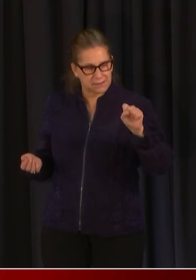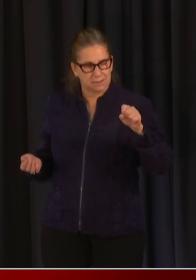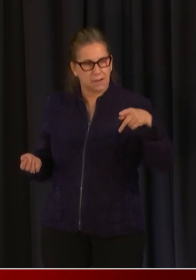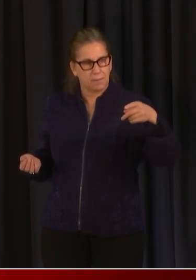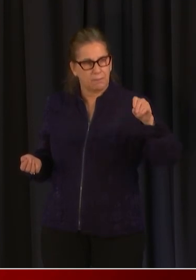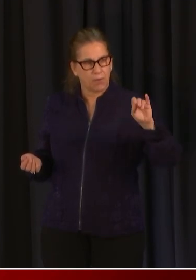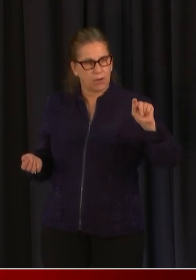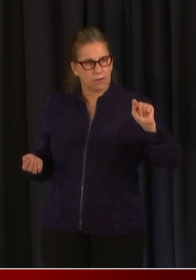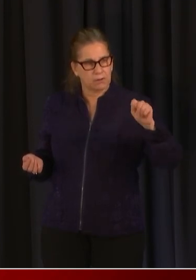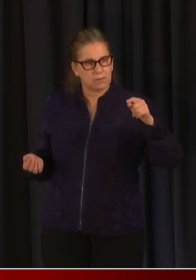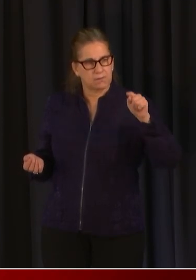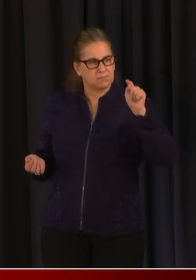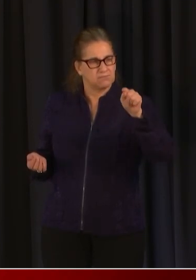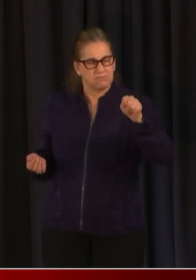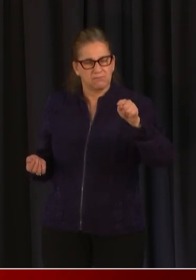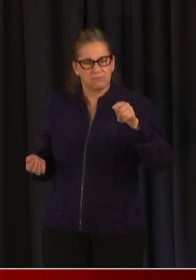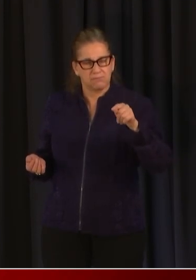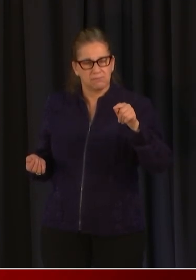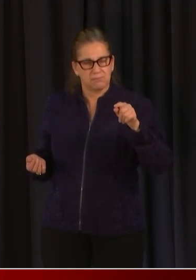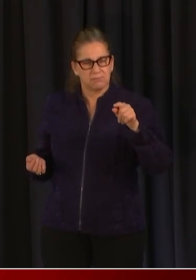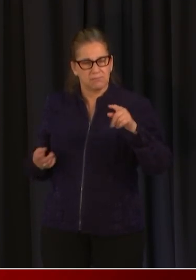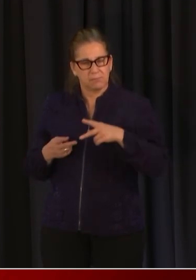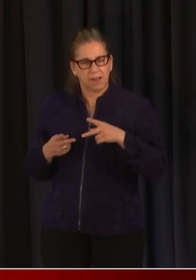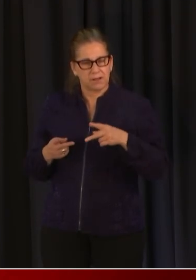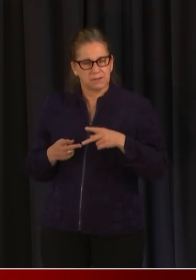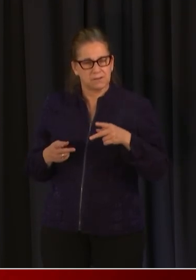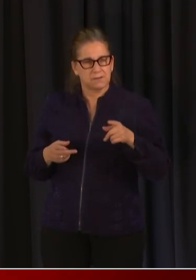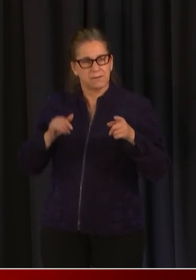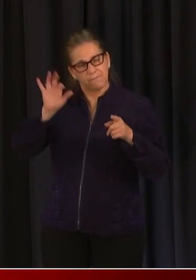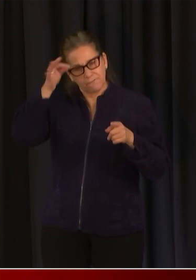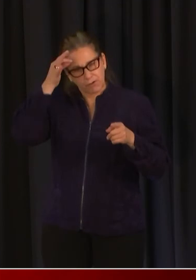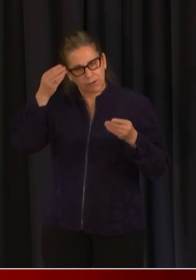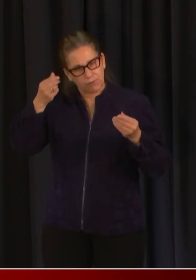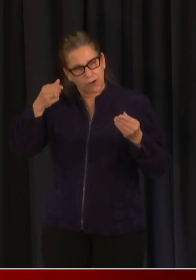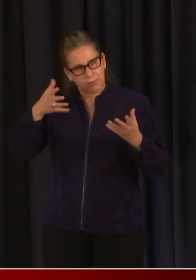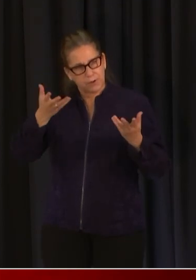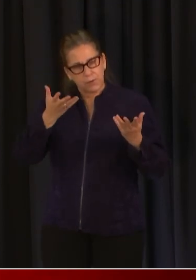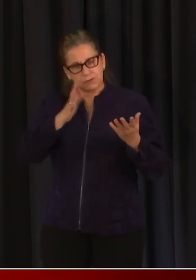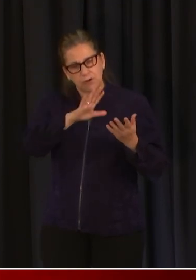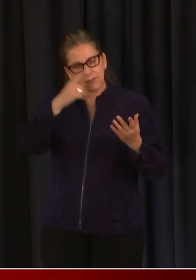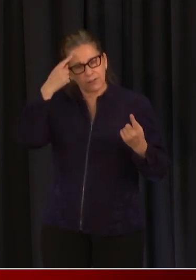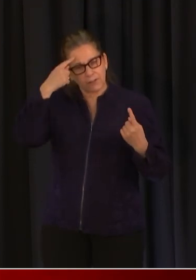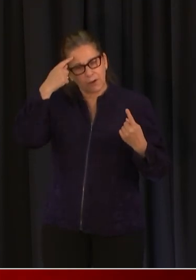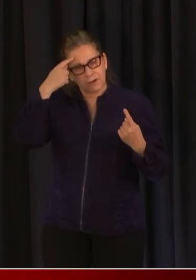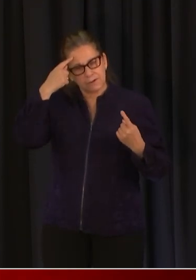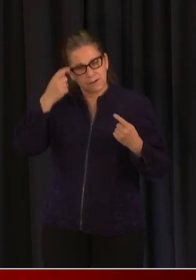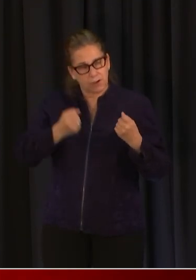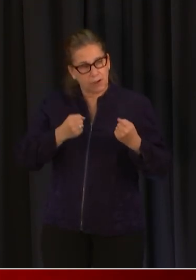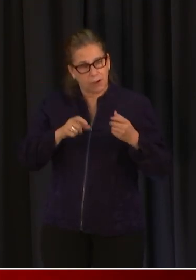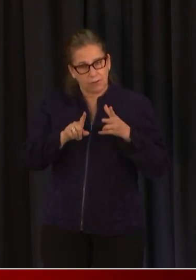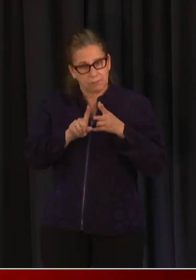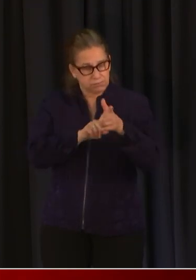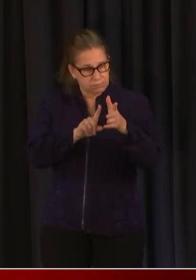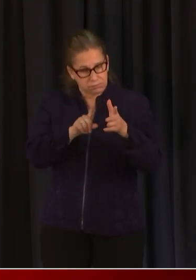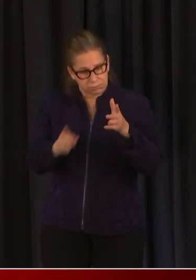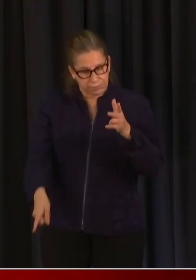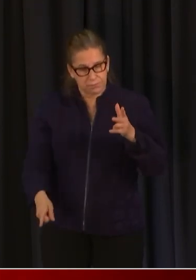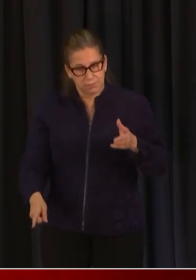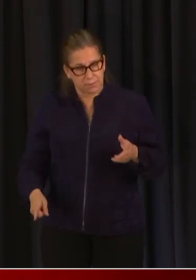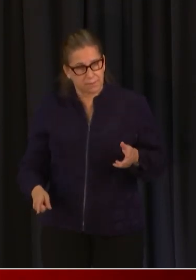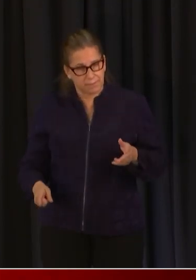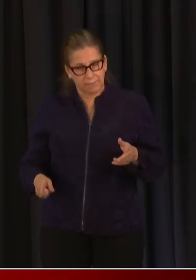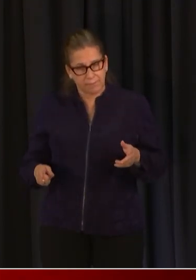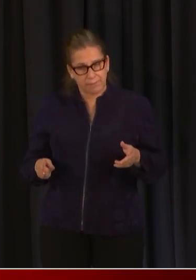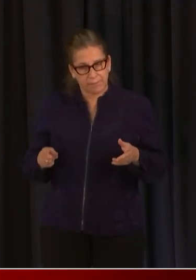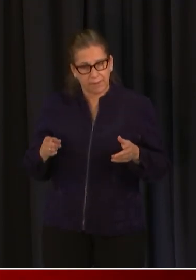but what are your thoughts, about whether or not traffic should be restricted there, like it is in parts of Rock